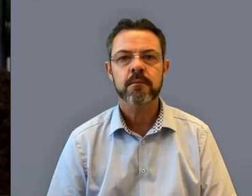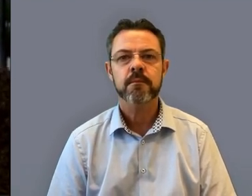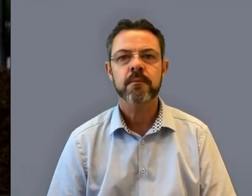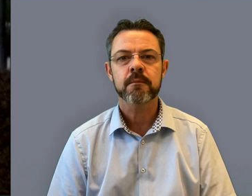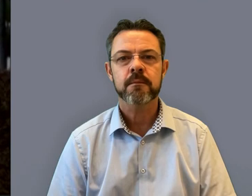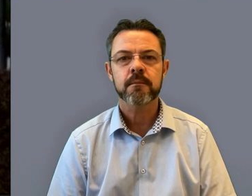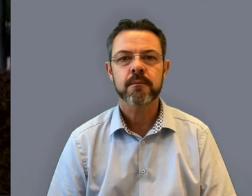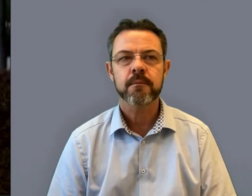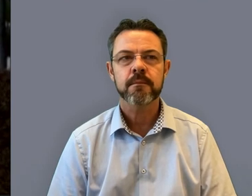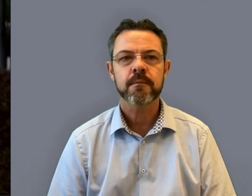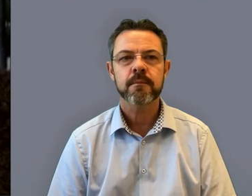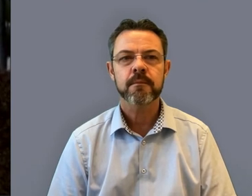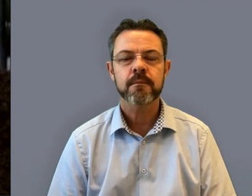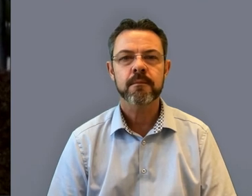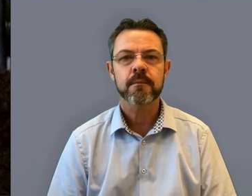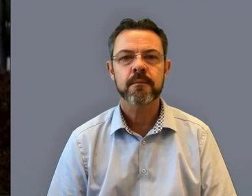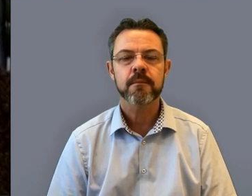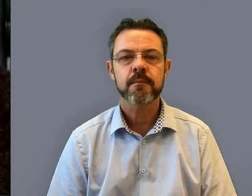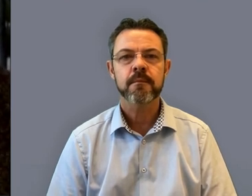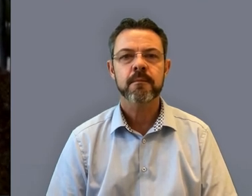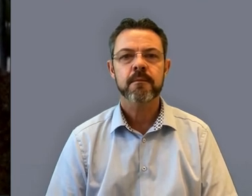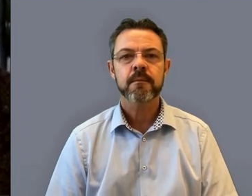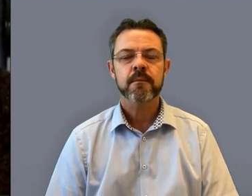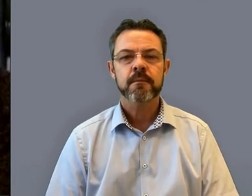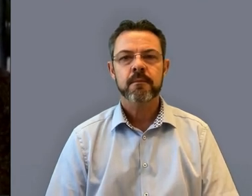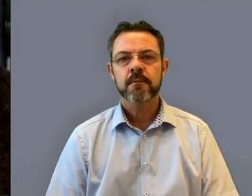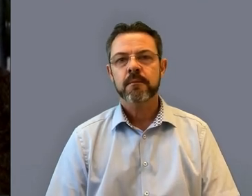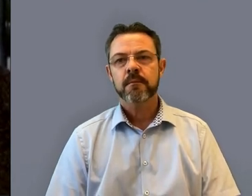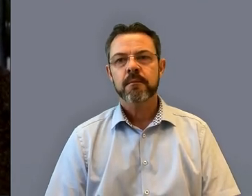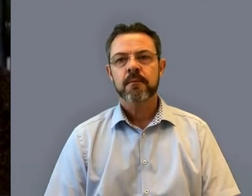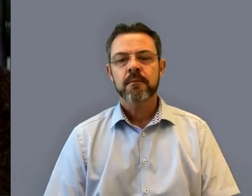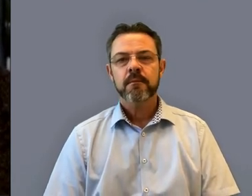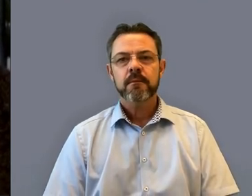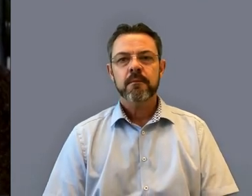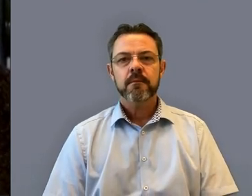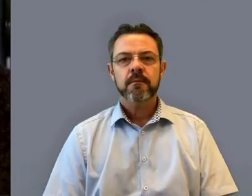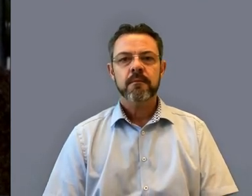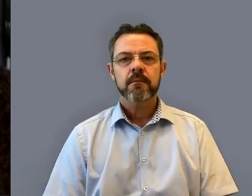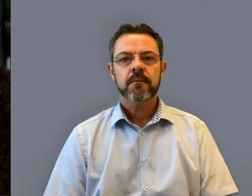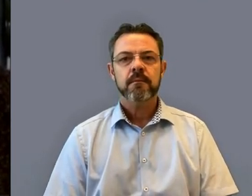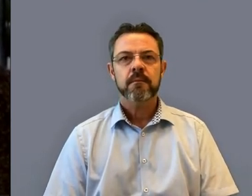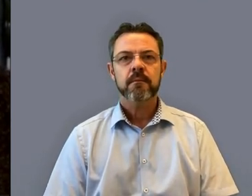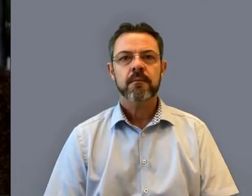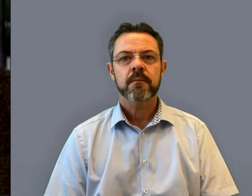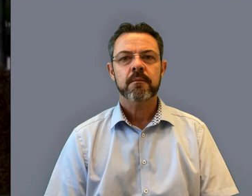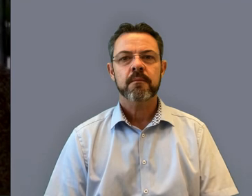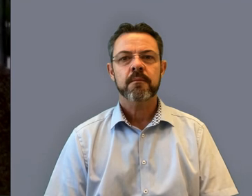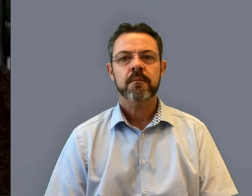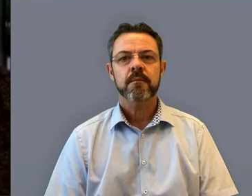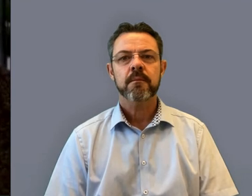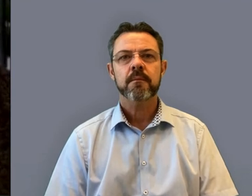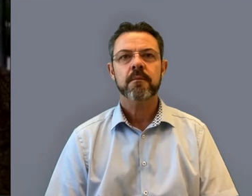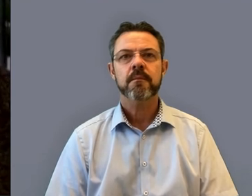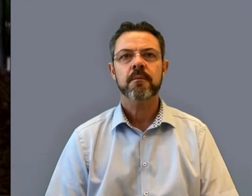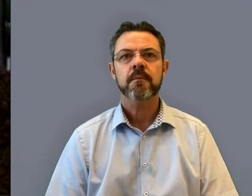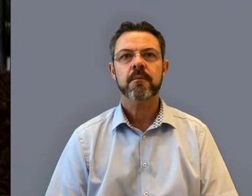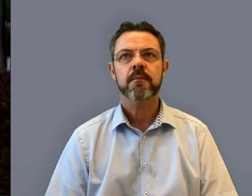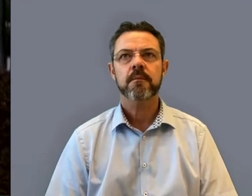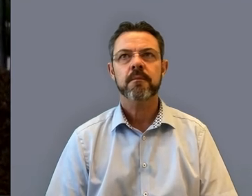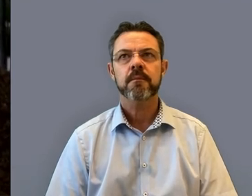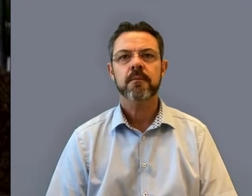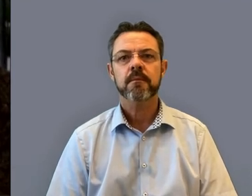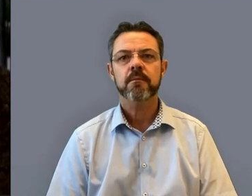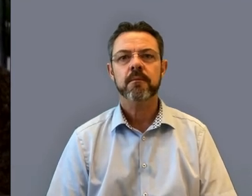year. And while in Singapore, I was still doing research, and then I decided, you know what, I think there is